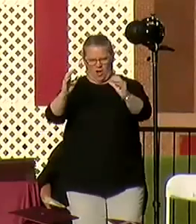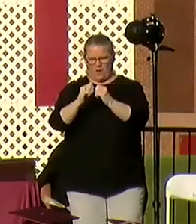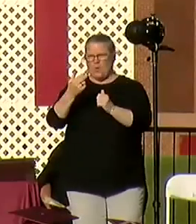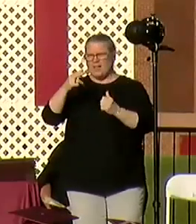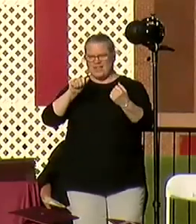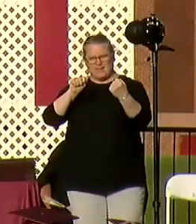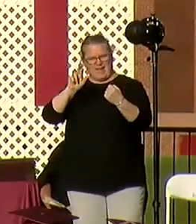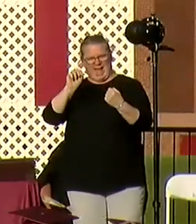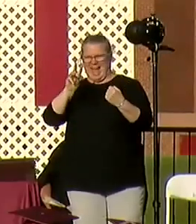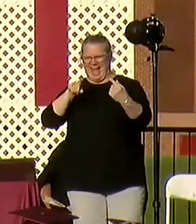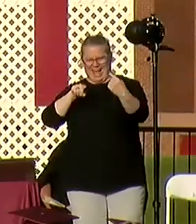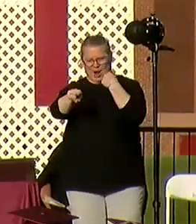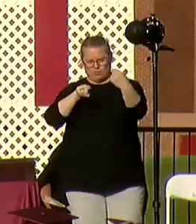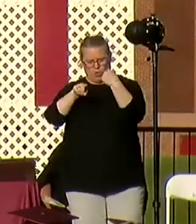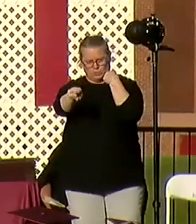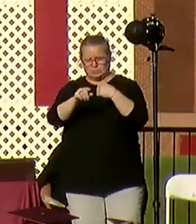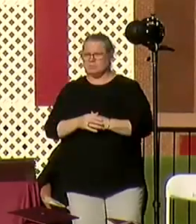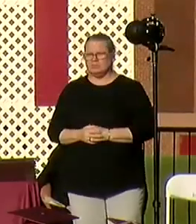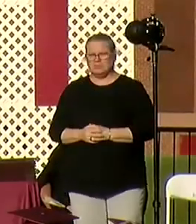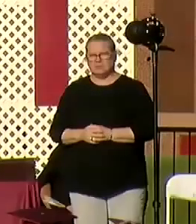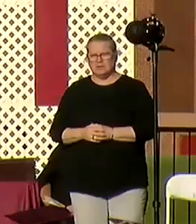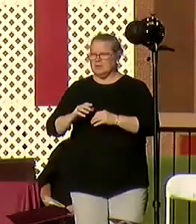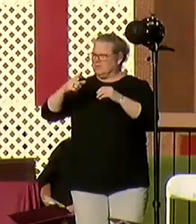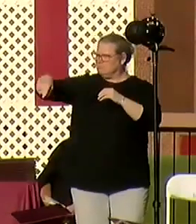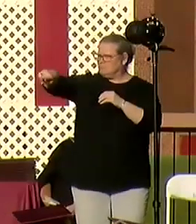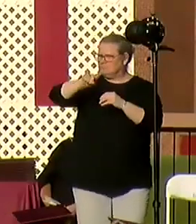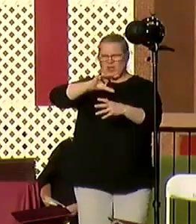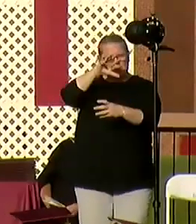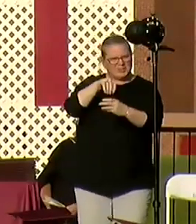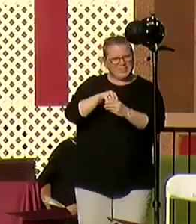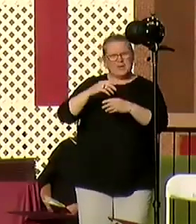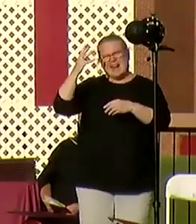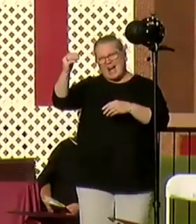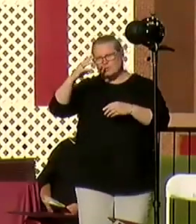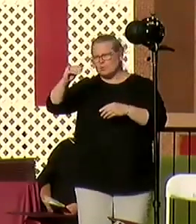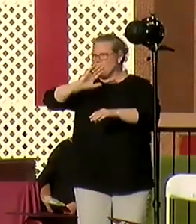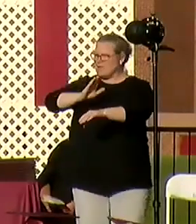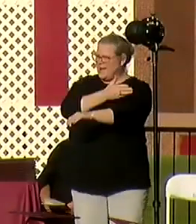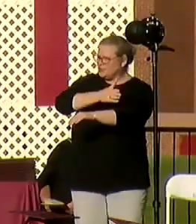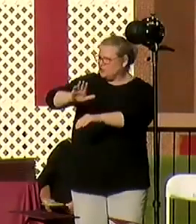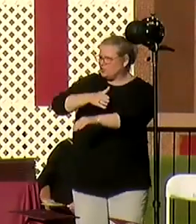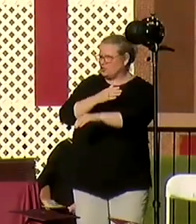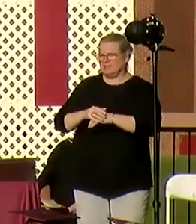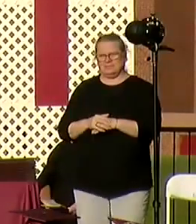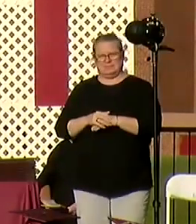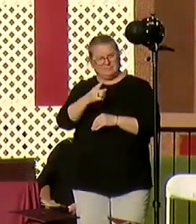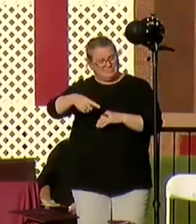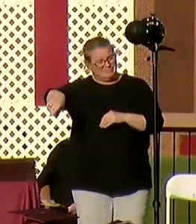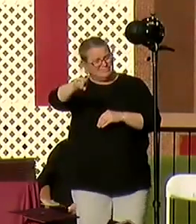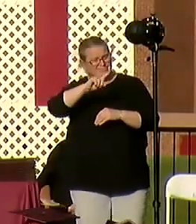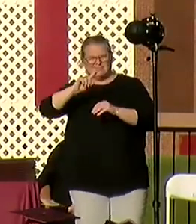a class that was able to participate in outdoor musical concerts, a class that was